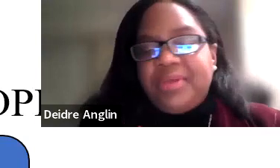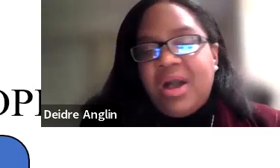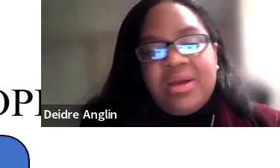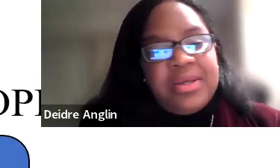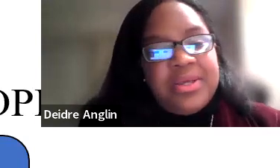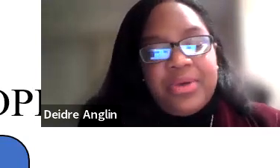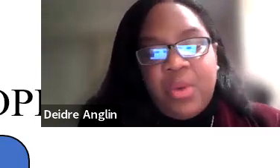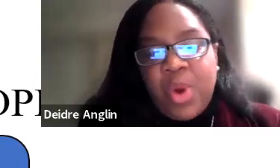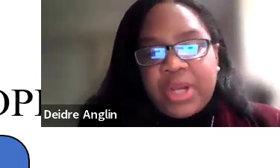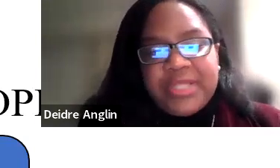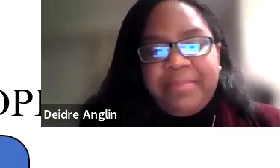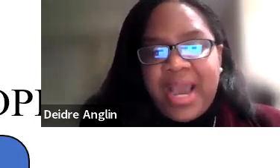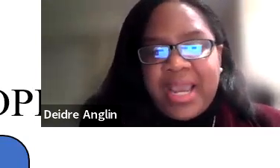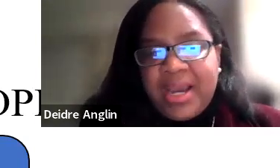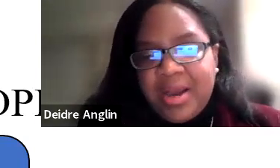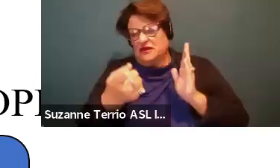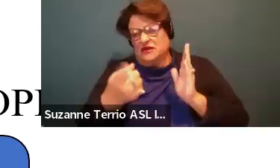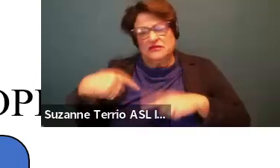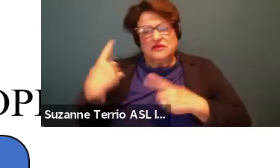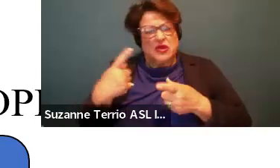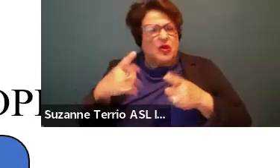of work done by